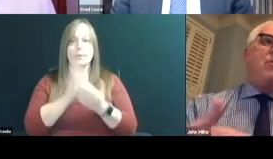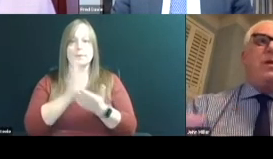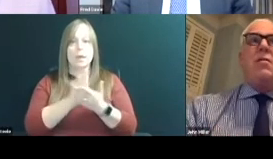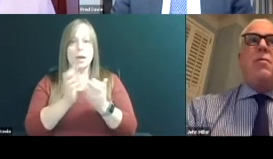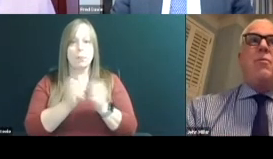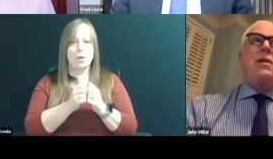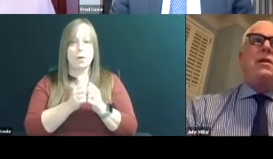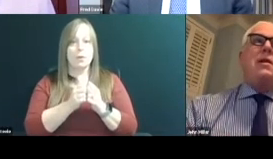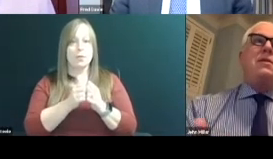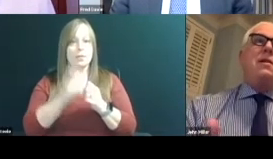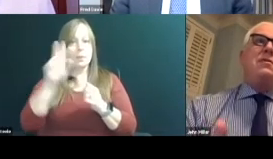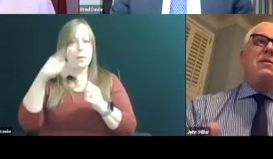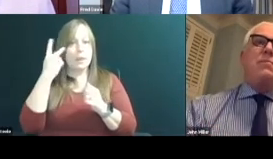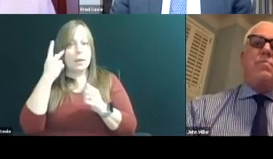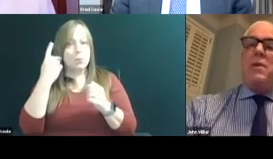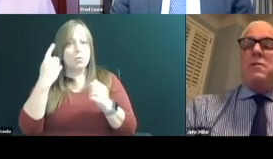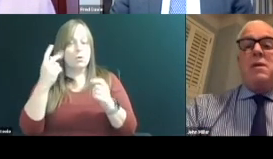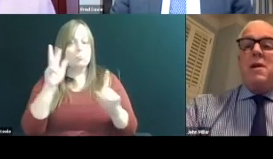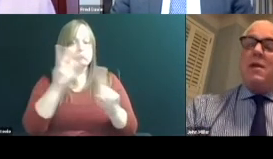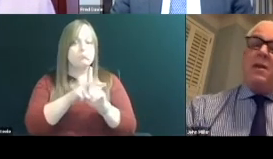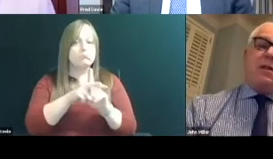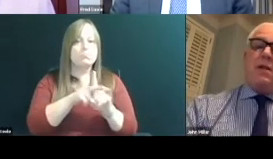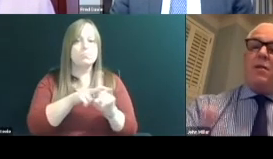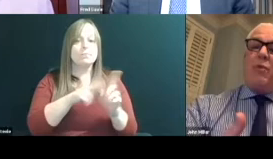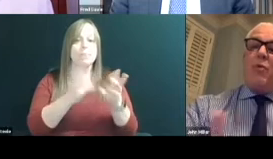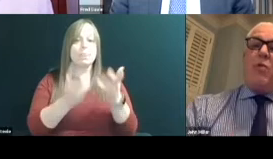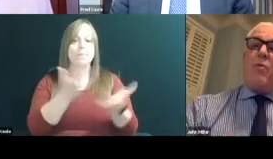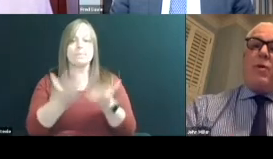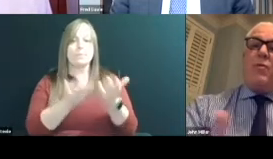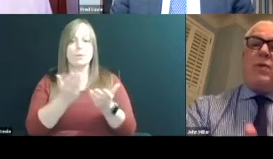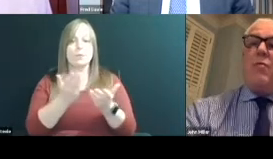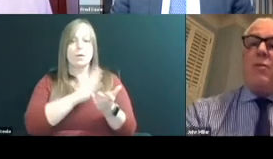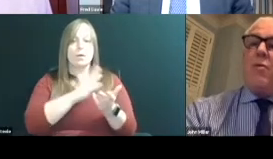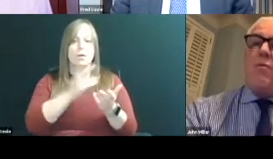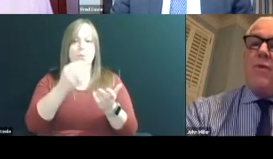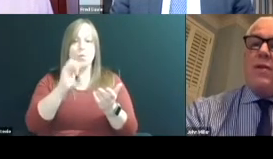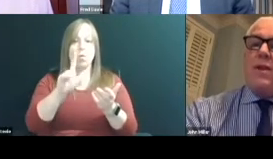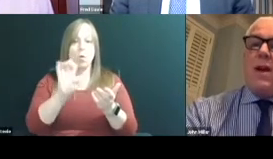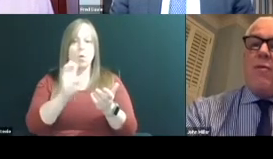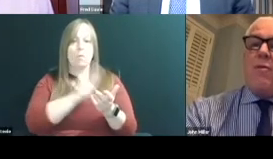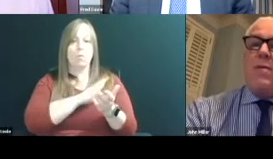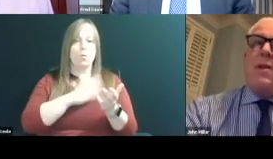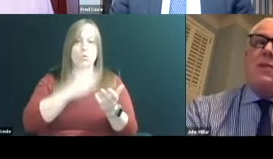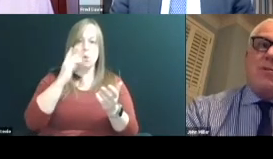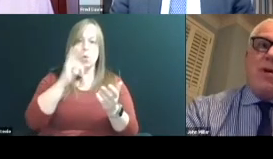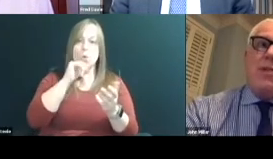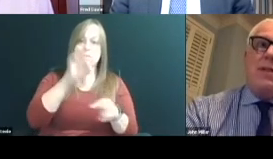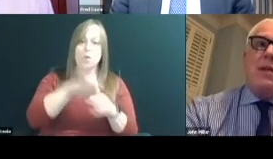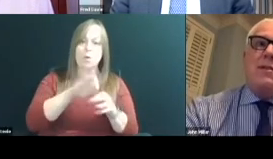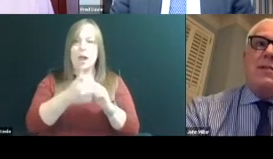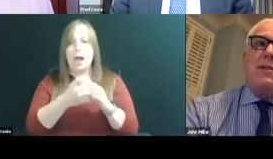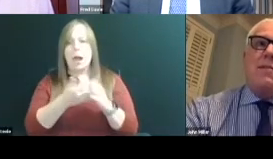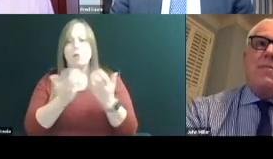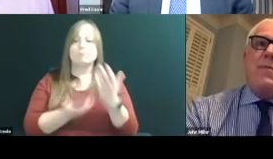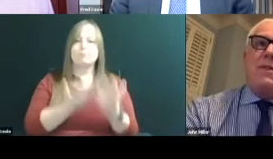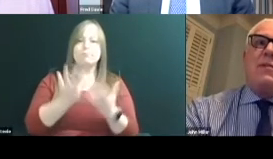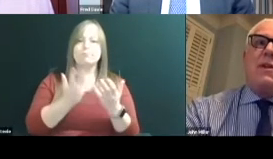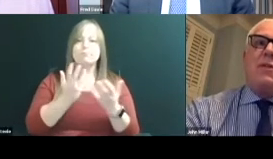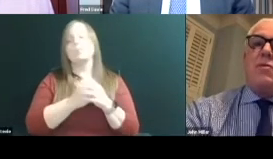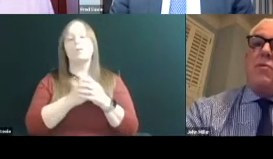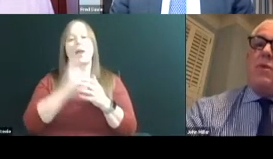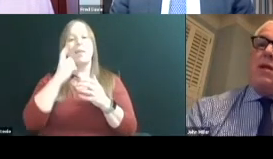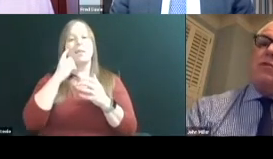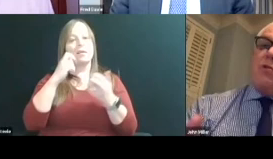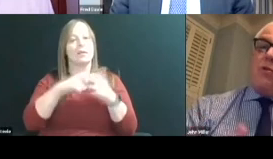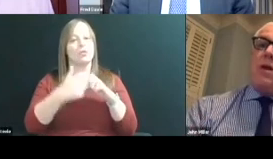the political appointees? Does it, is it like the parole board where you don't know who voted how? So I think this is a, this is